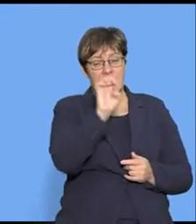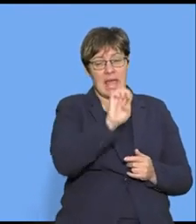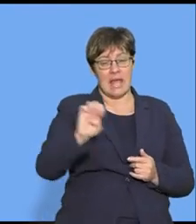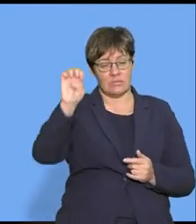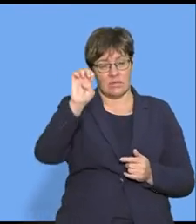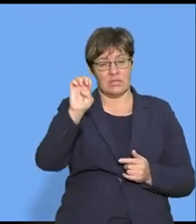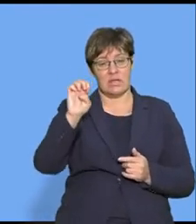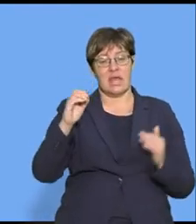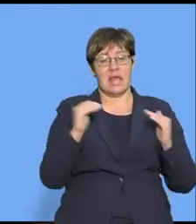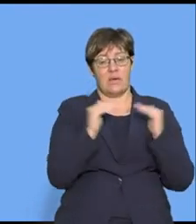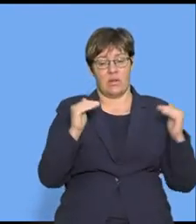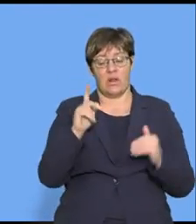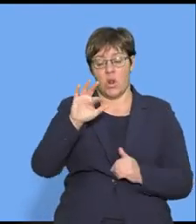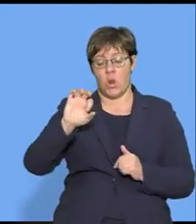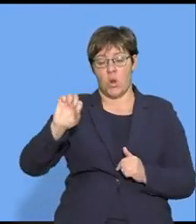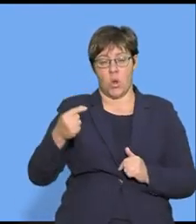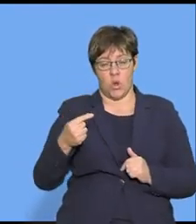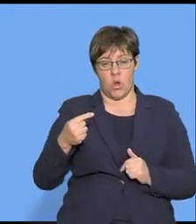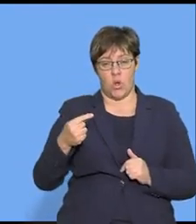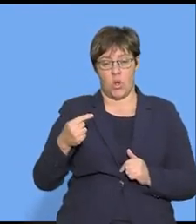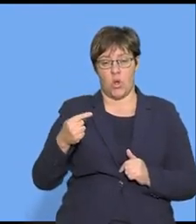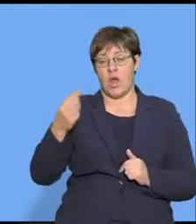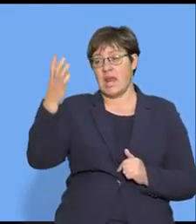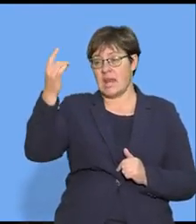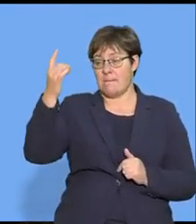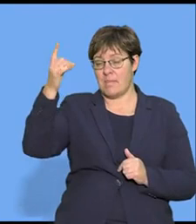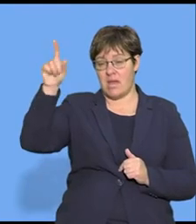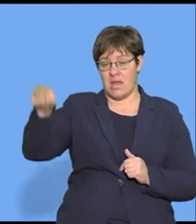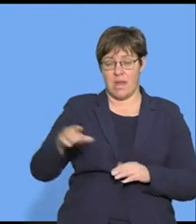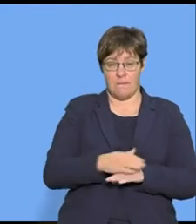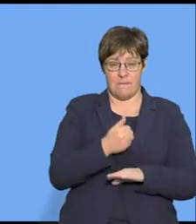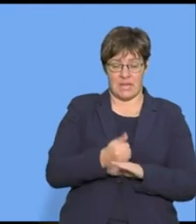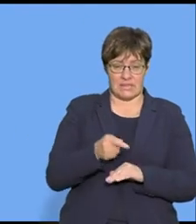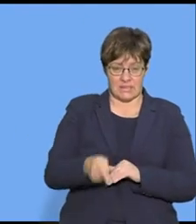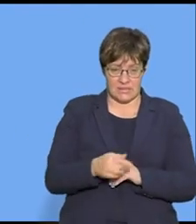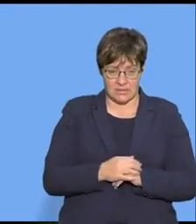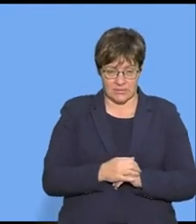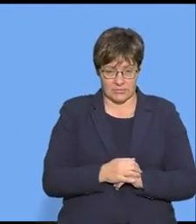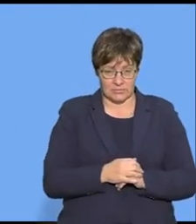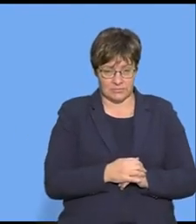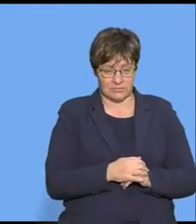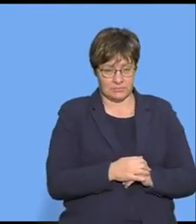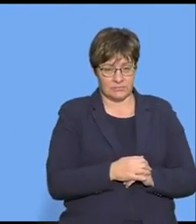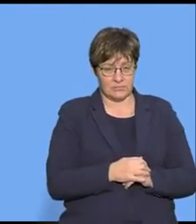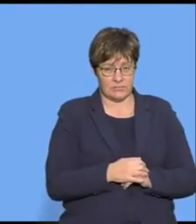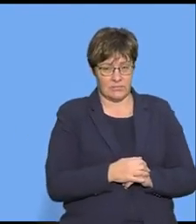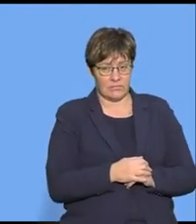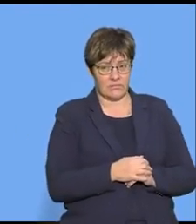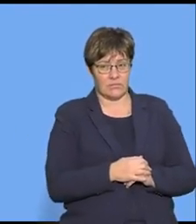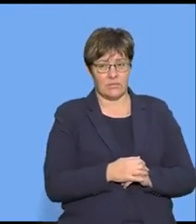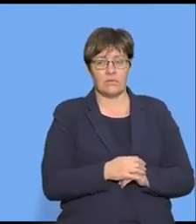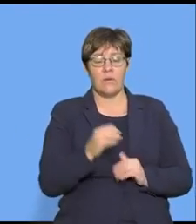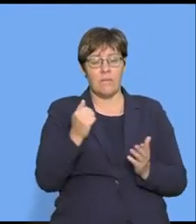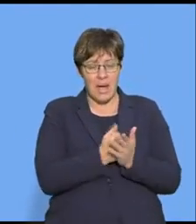the log of the number and then the base down there. You see, so you just need to please